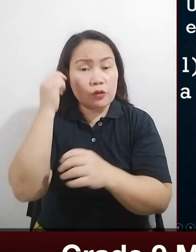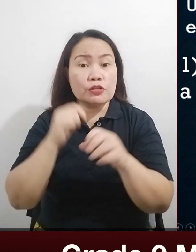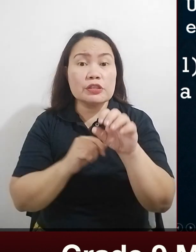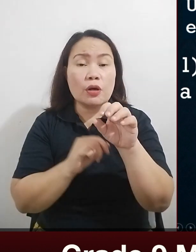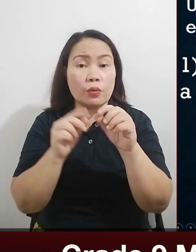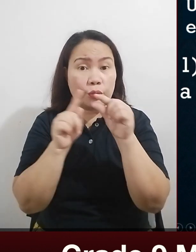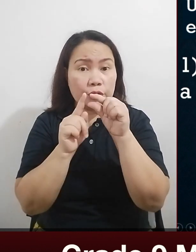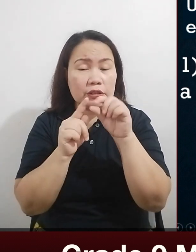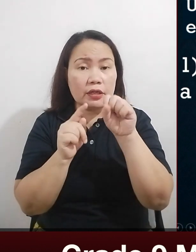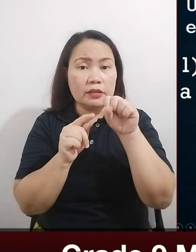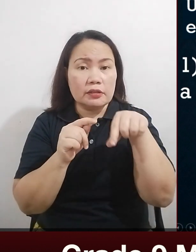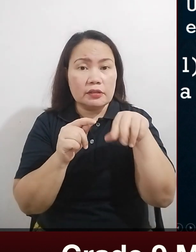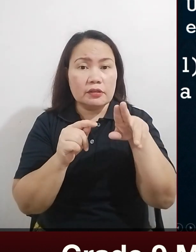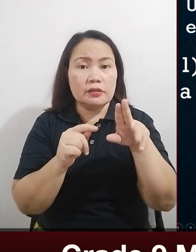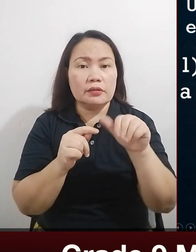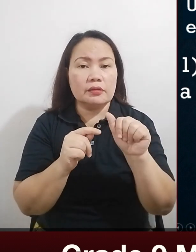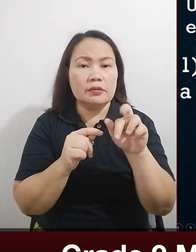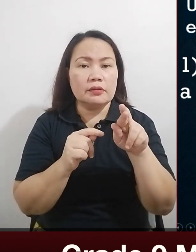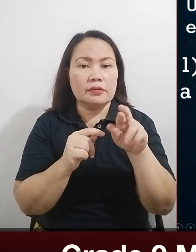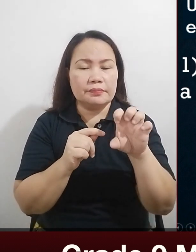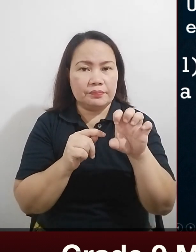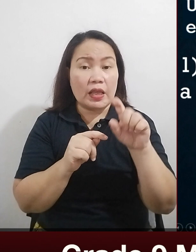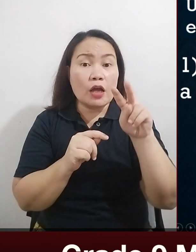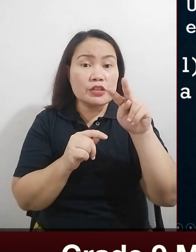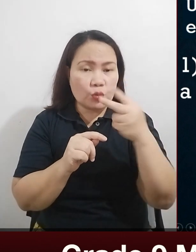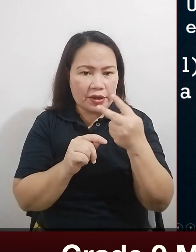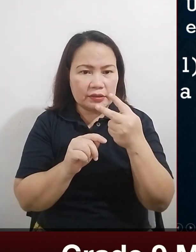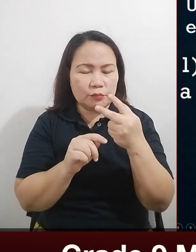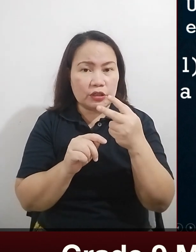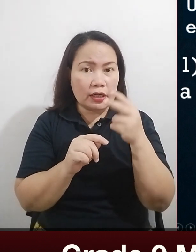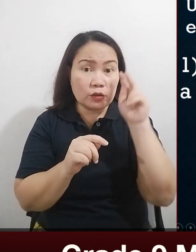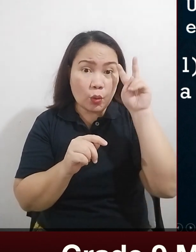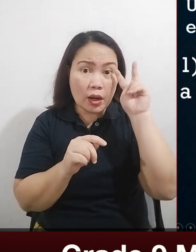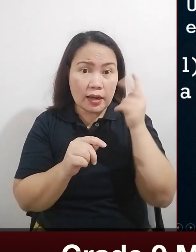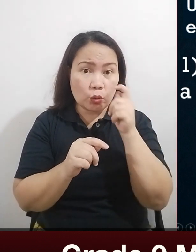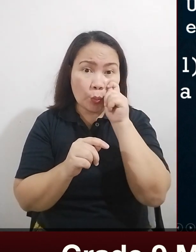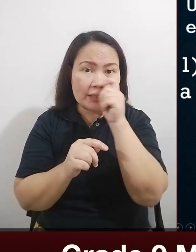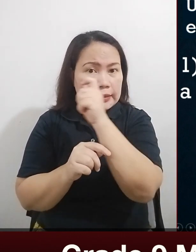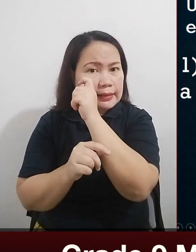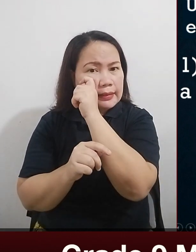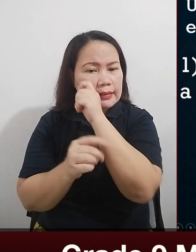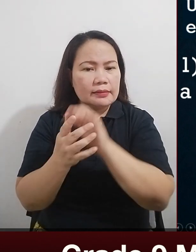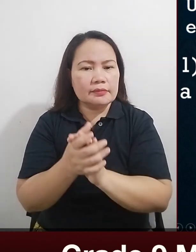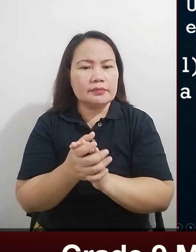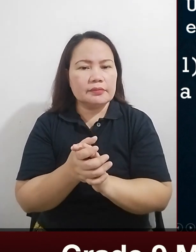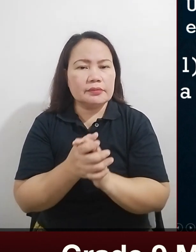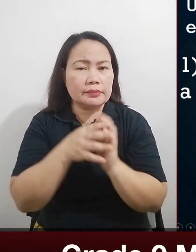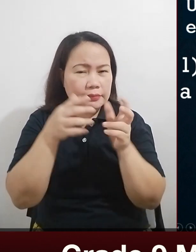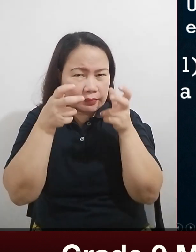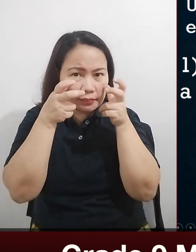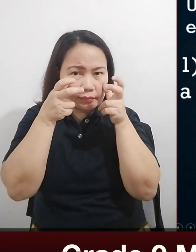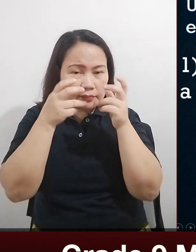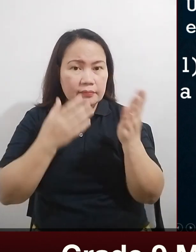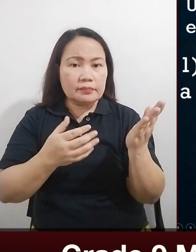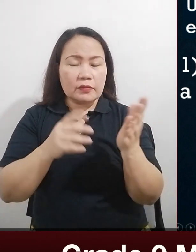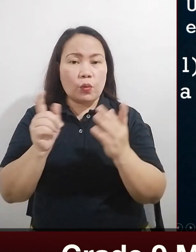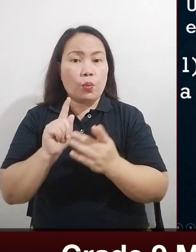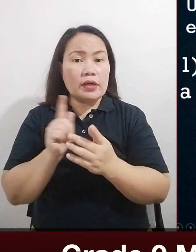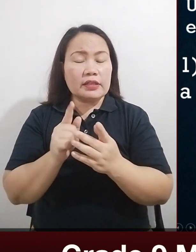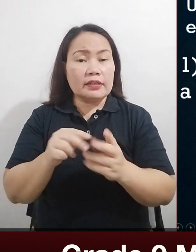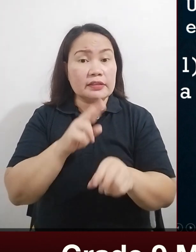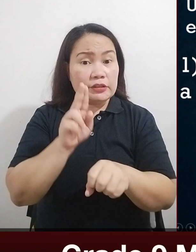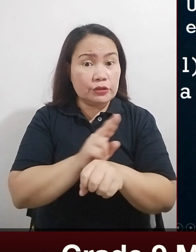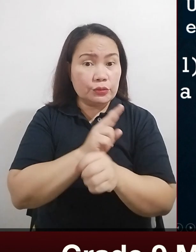So, tingnan maigi kapag translate natin yung mathematical statement into equation. Okay? So, tingnan kung ano yung